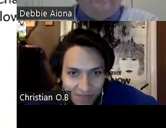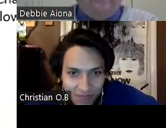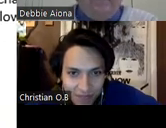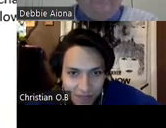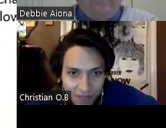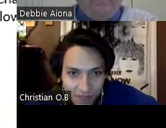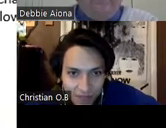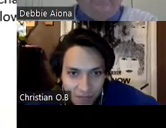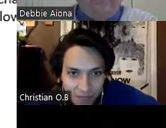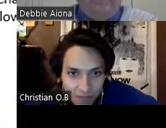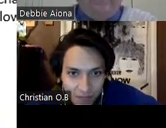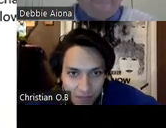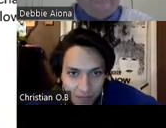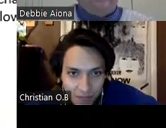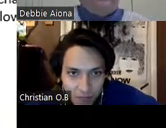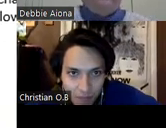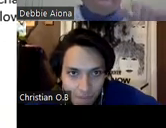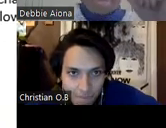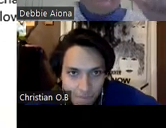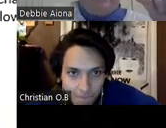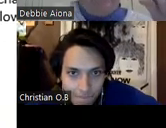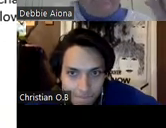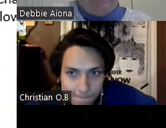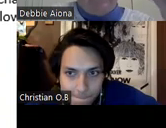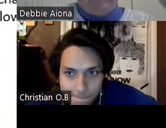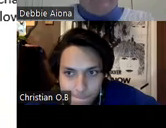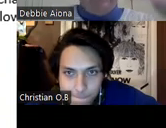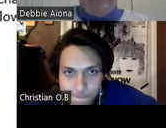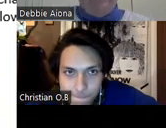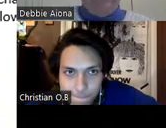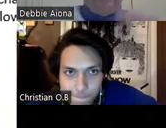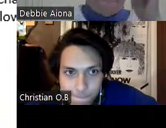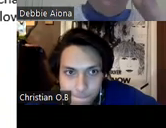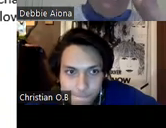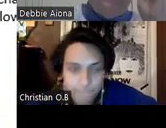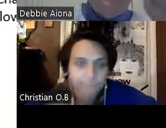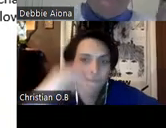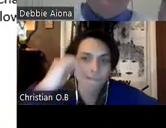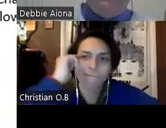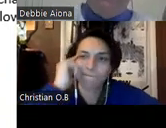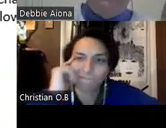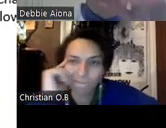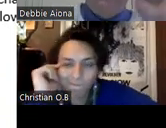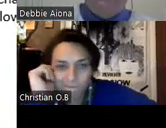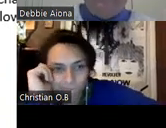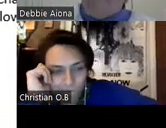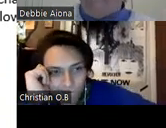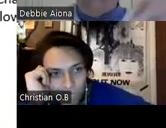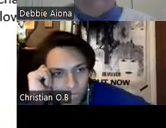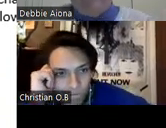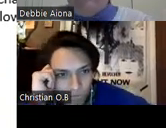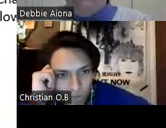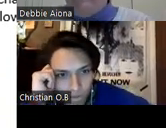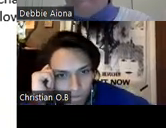Okay, so now I think what I'll do on this section is they're divided up into sections. So I'll read one section, then